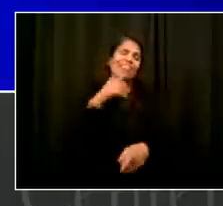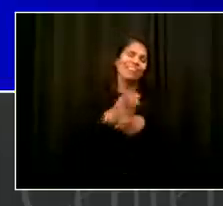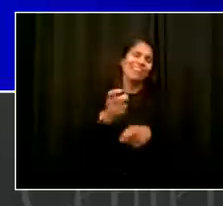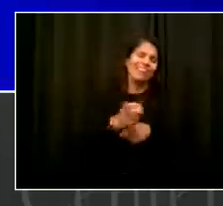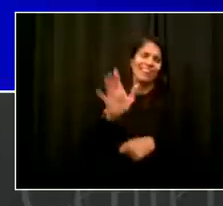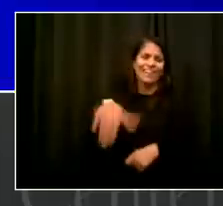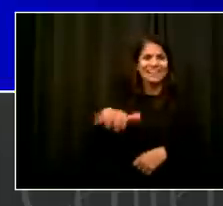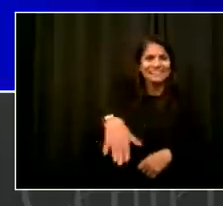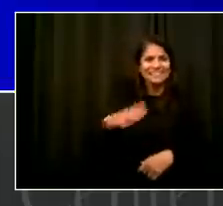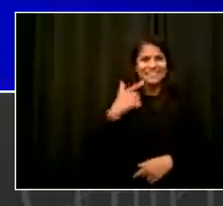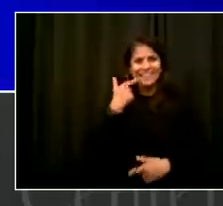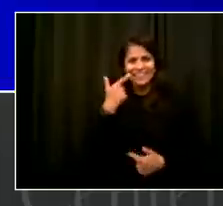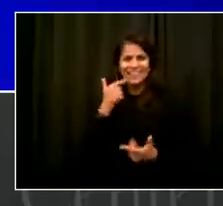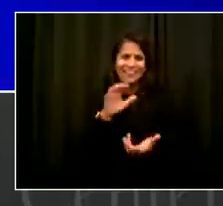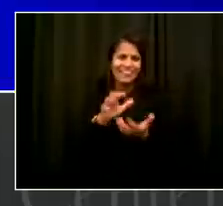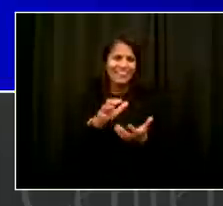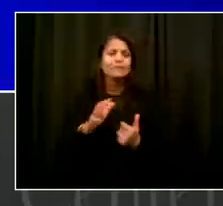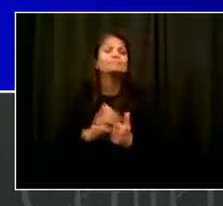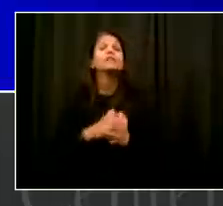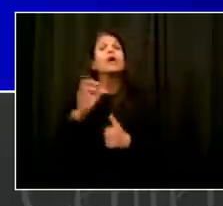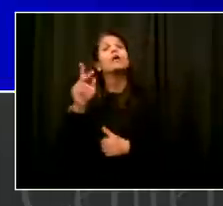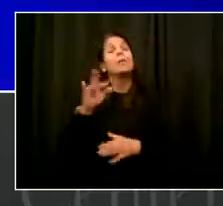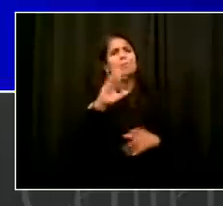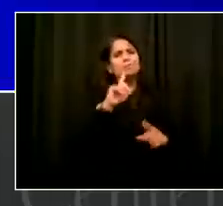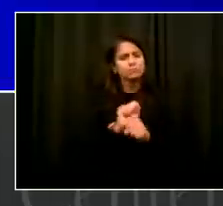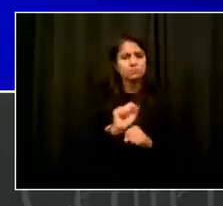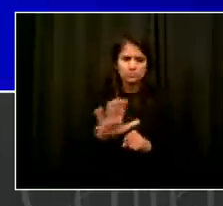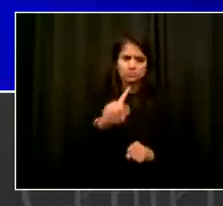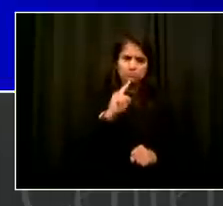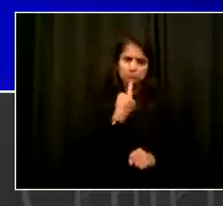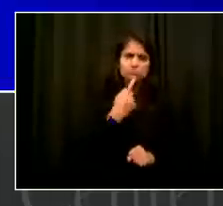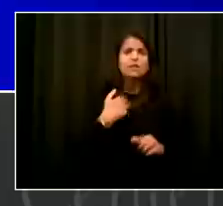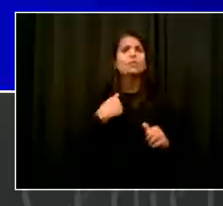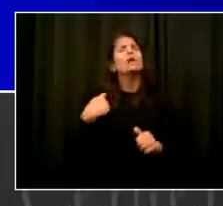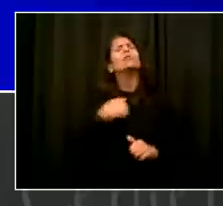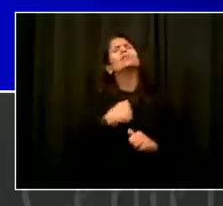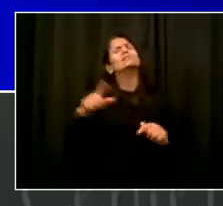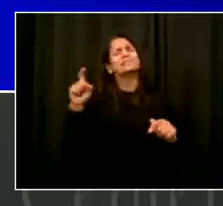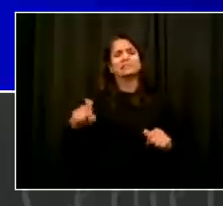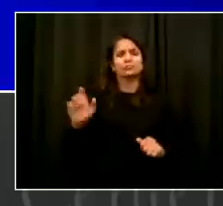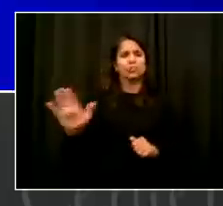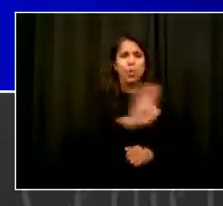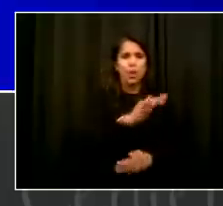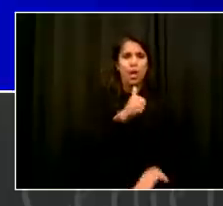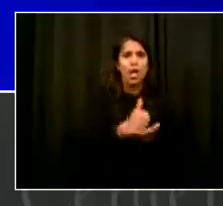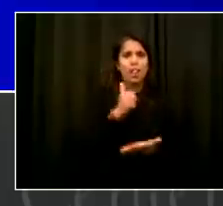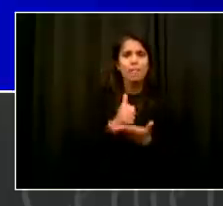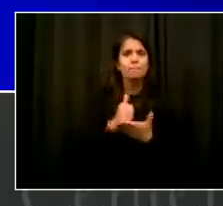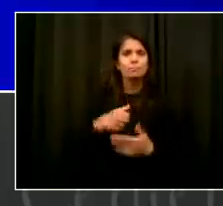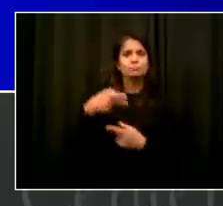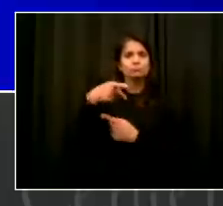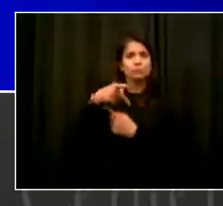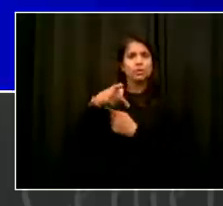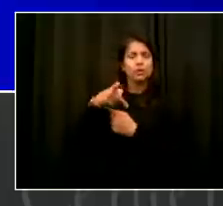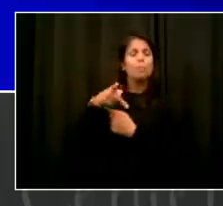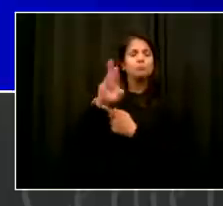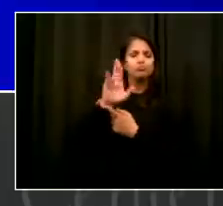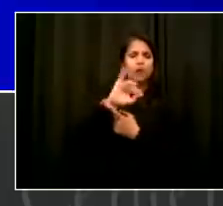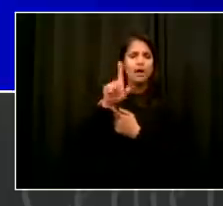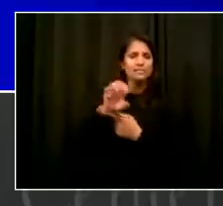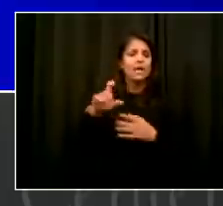other great people to make this something that is life-saving but also a lot of fun. And I'm talking about real good prizes.